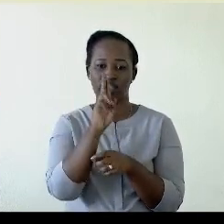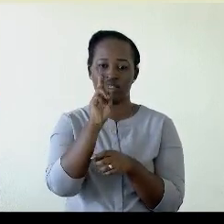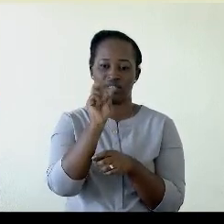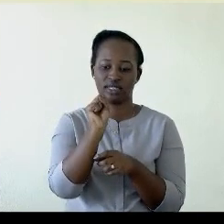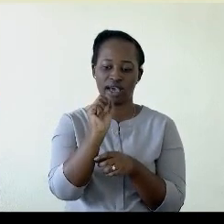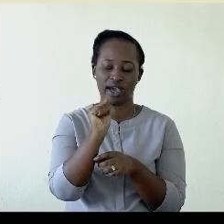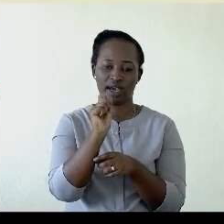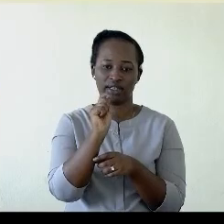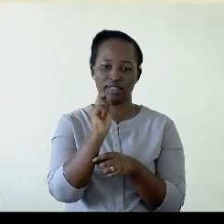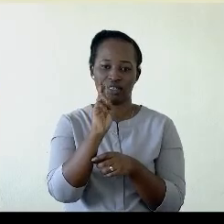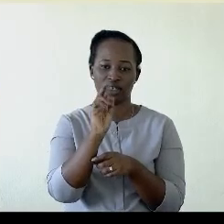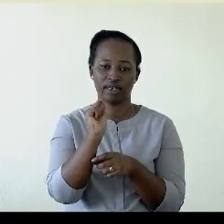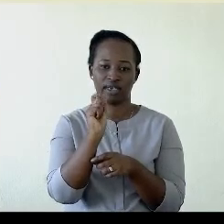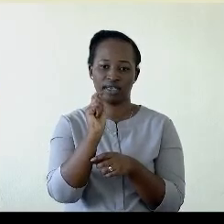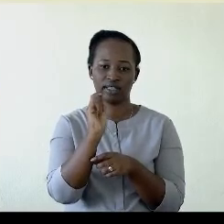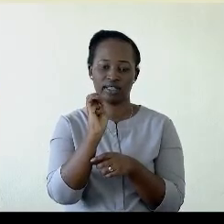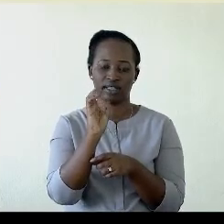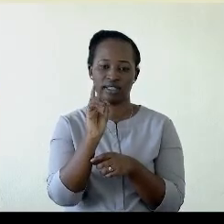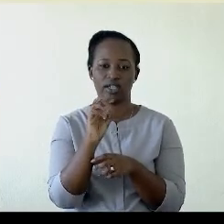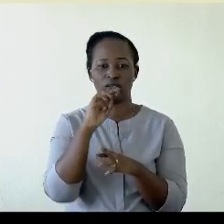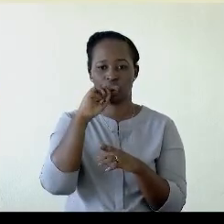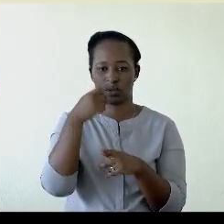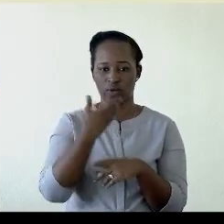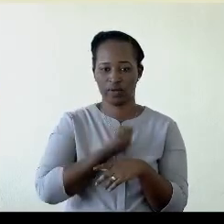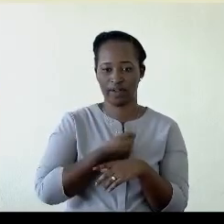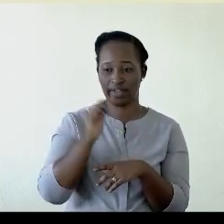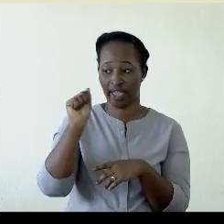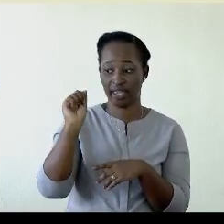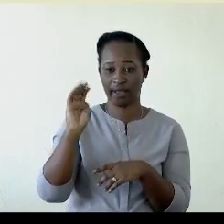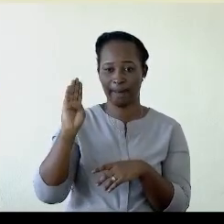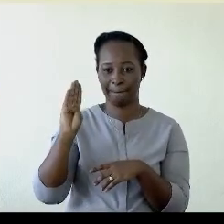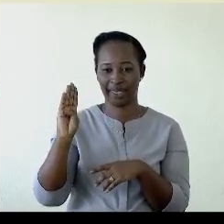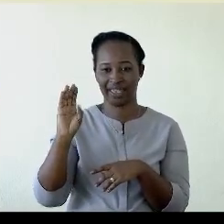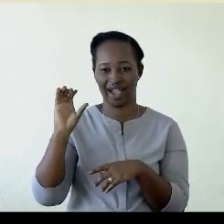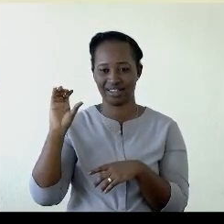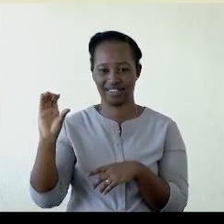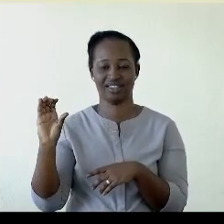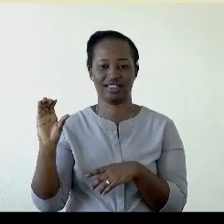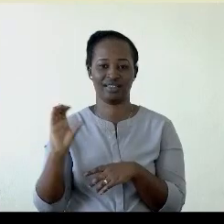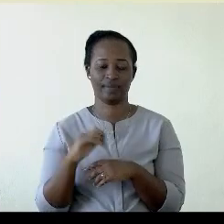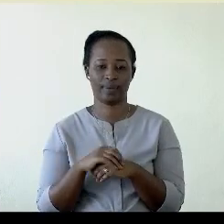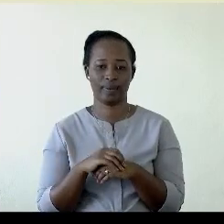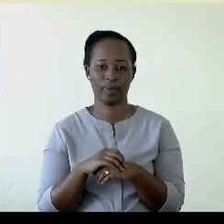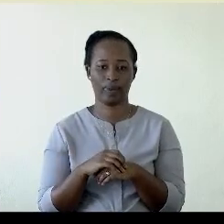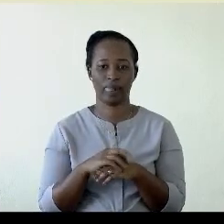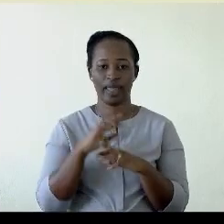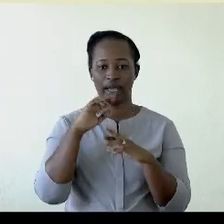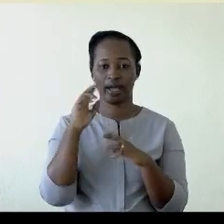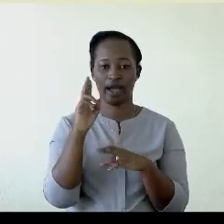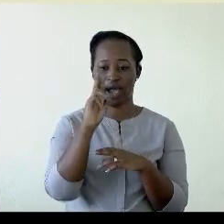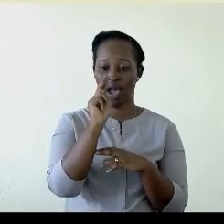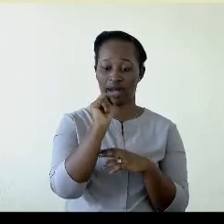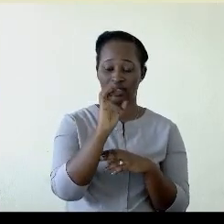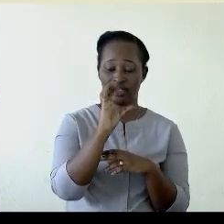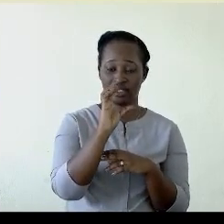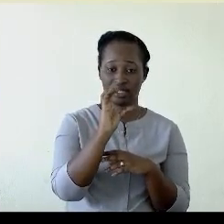We have beaker A, beaker B, and beaker C. It is the unsaturated